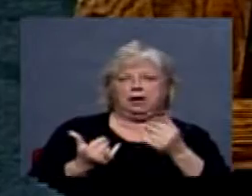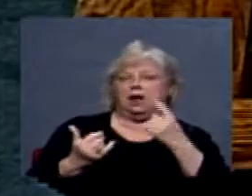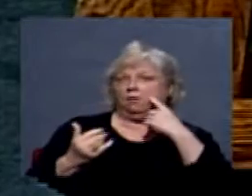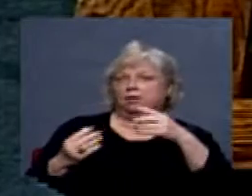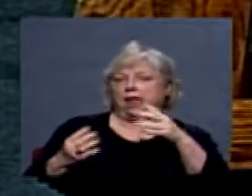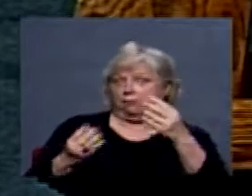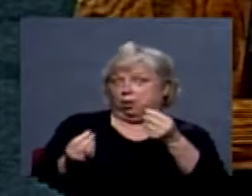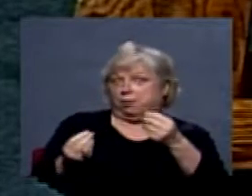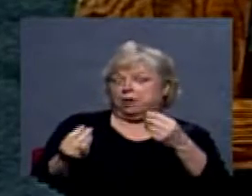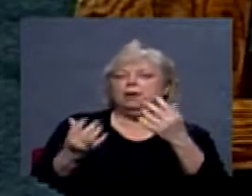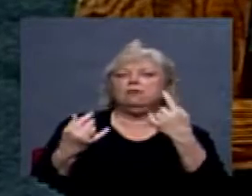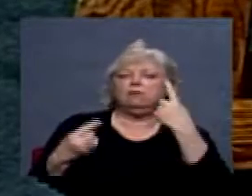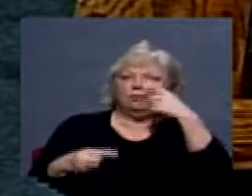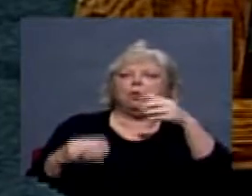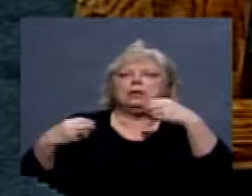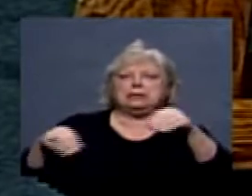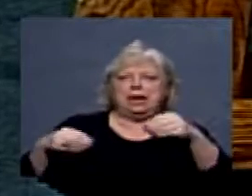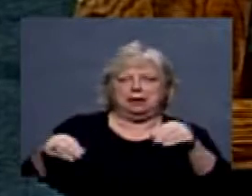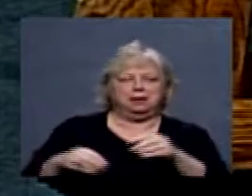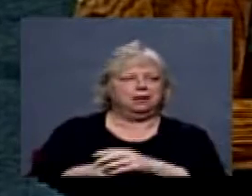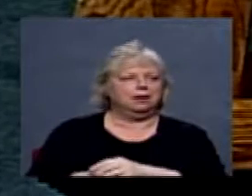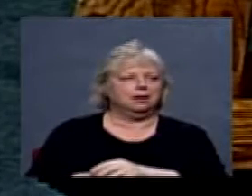sale.